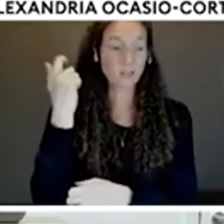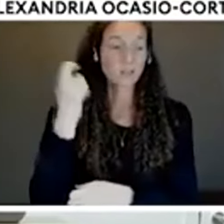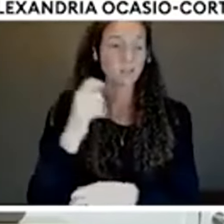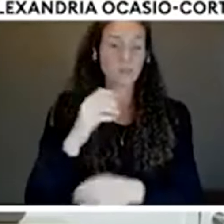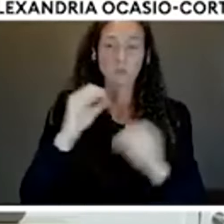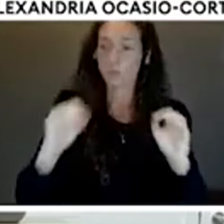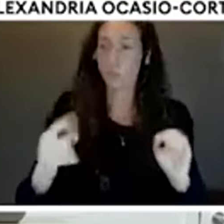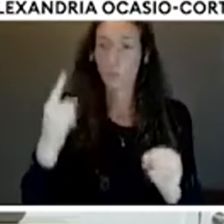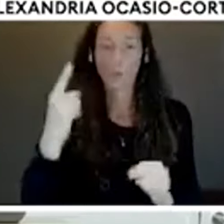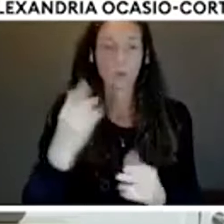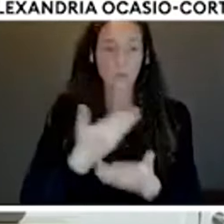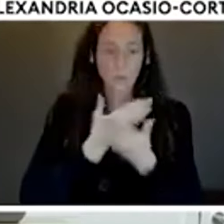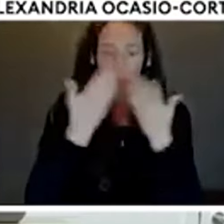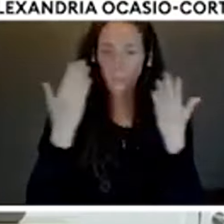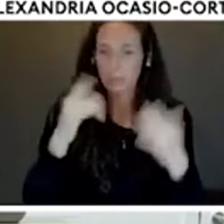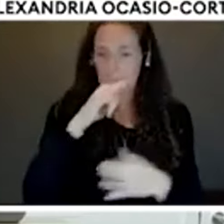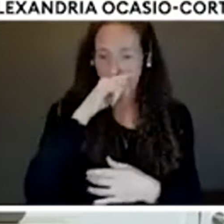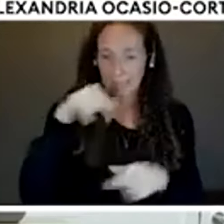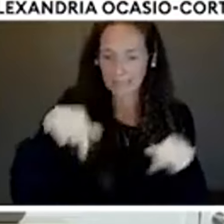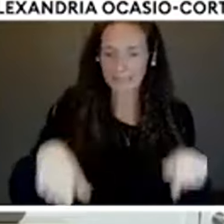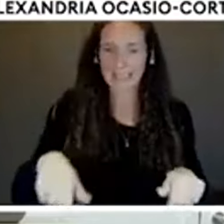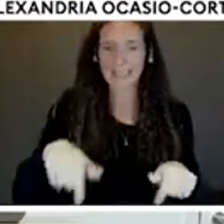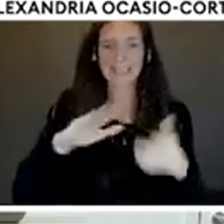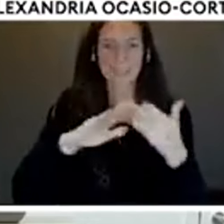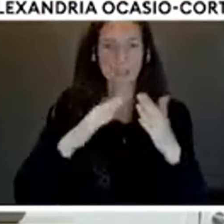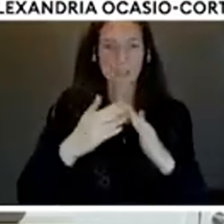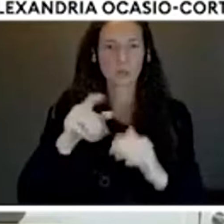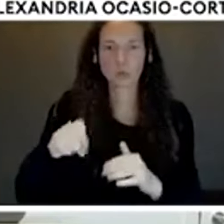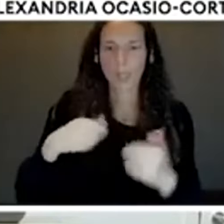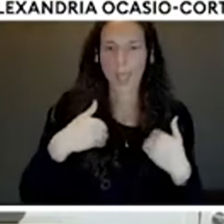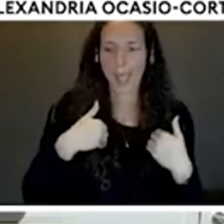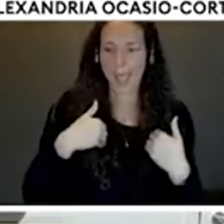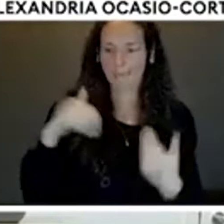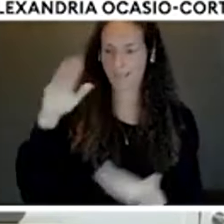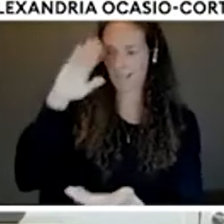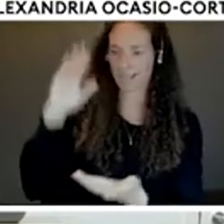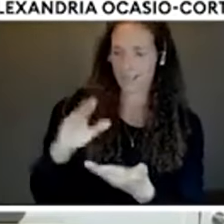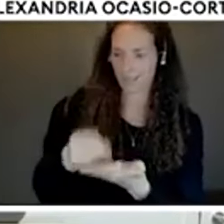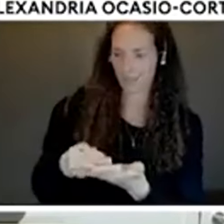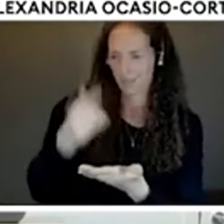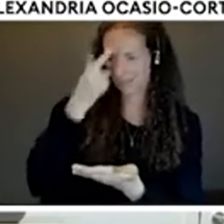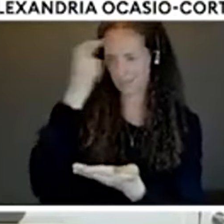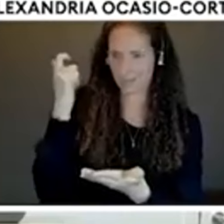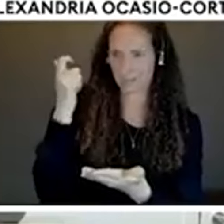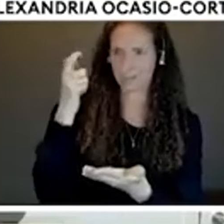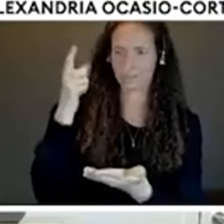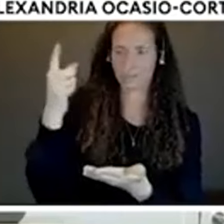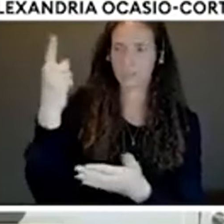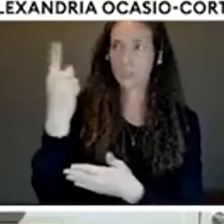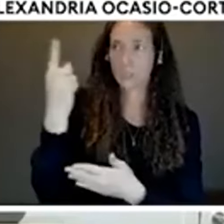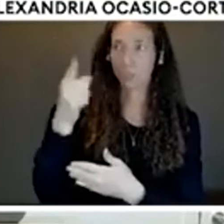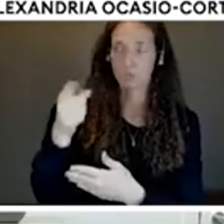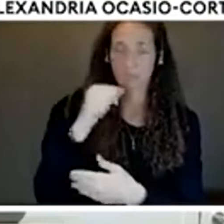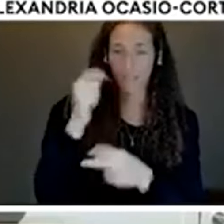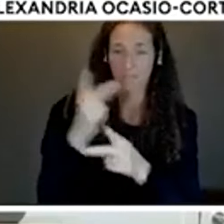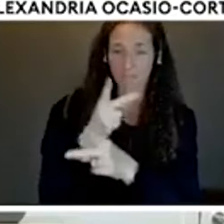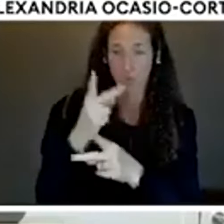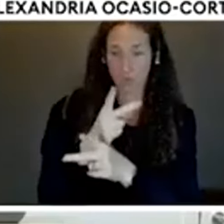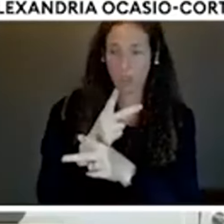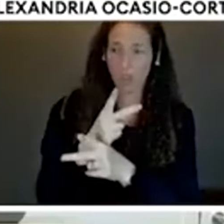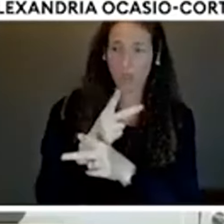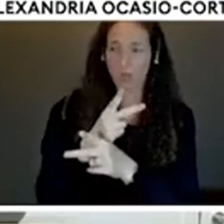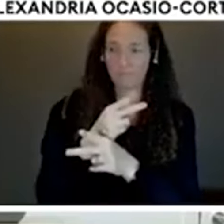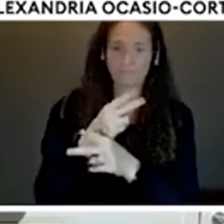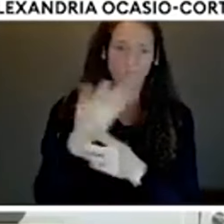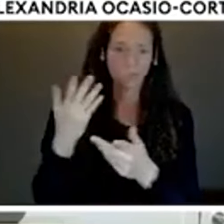less than they deserve because someone didn't do the math right. And I'm concerned that there has